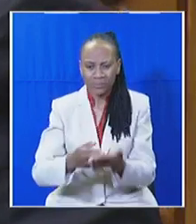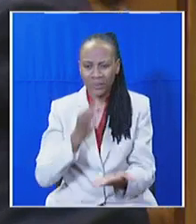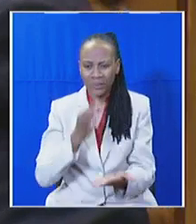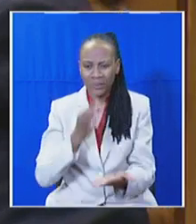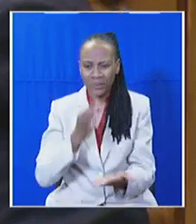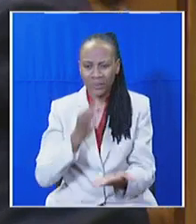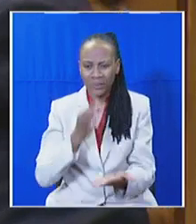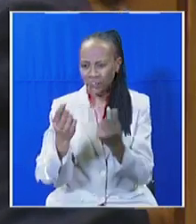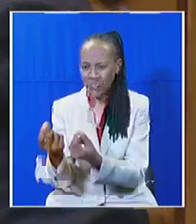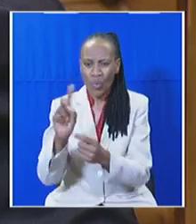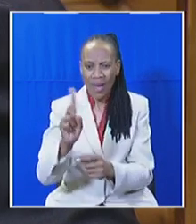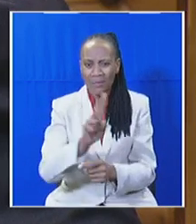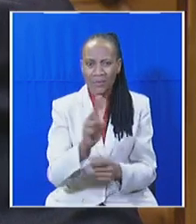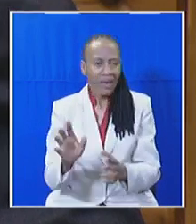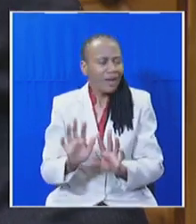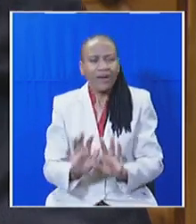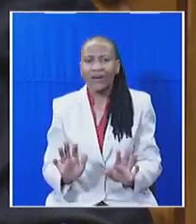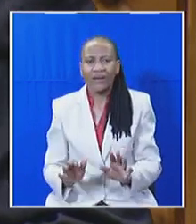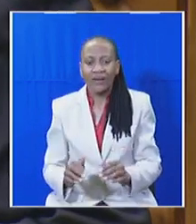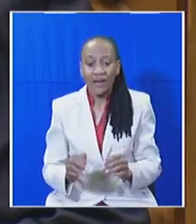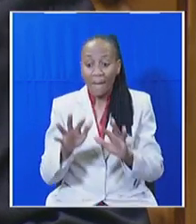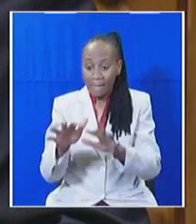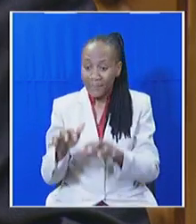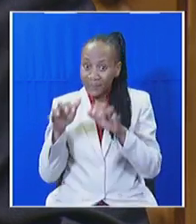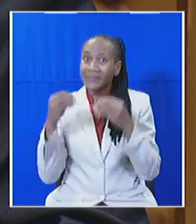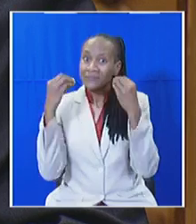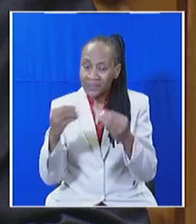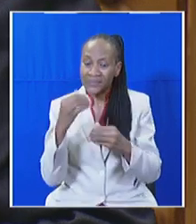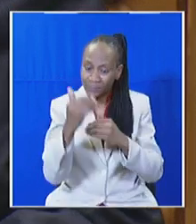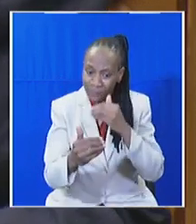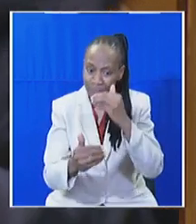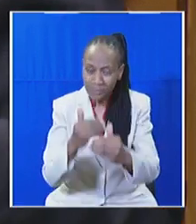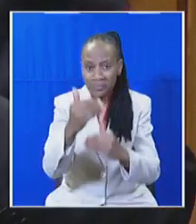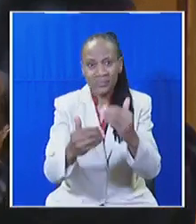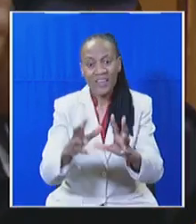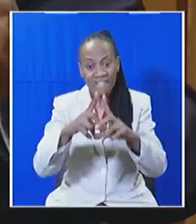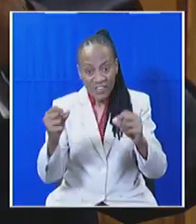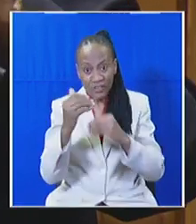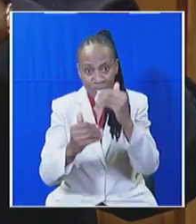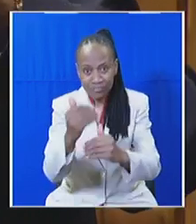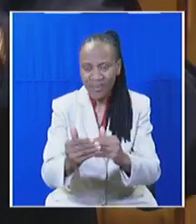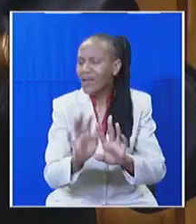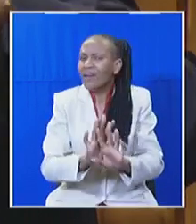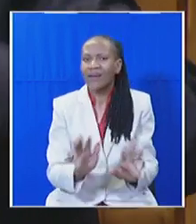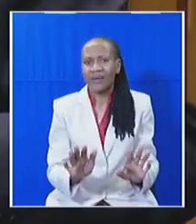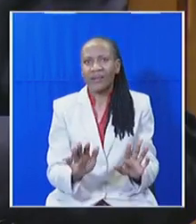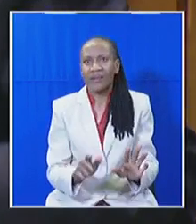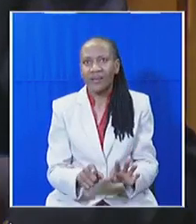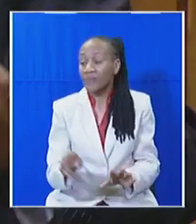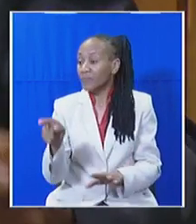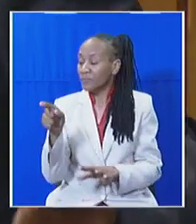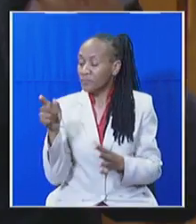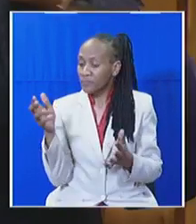process as this, which is not yet concluded. And you are doing what we were supposed to